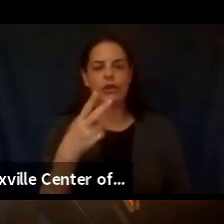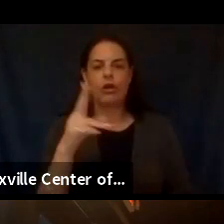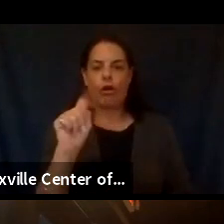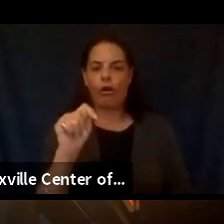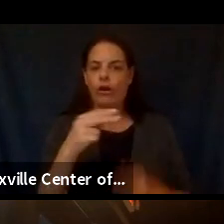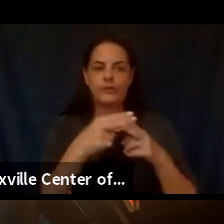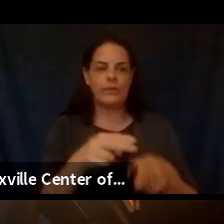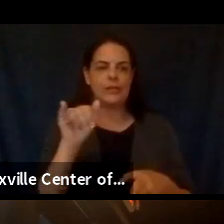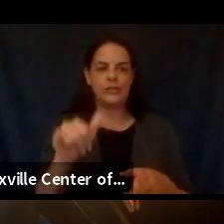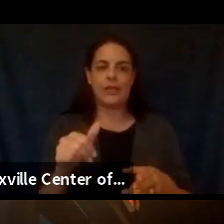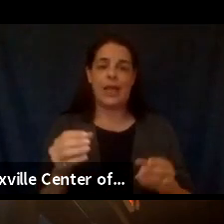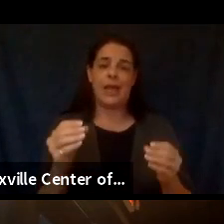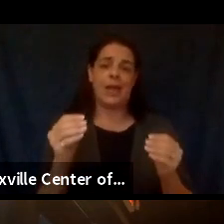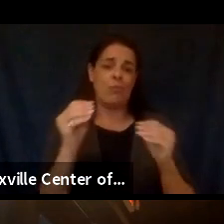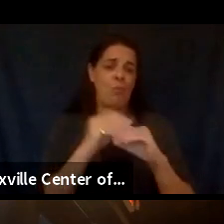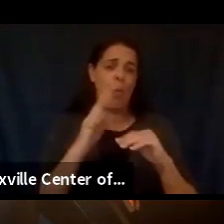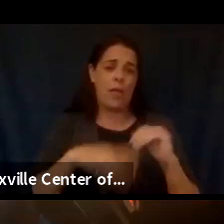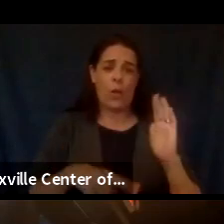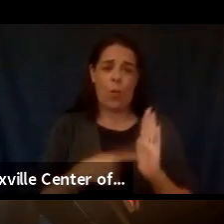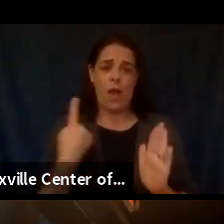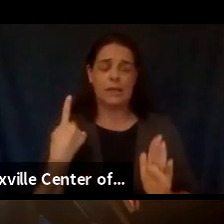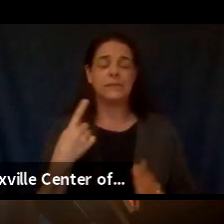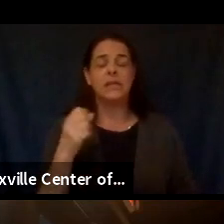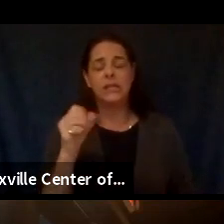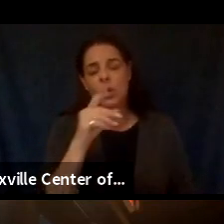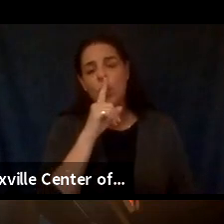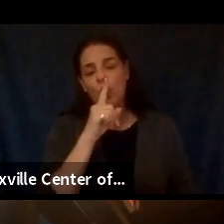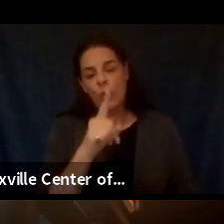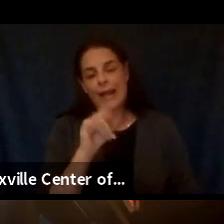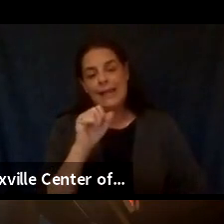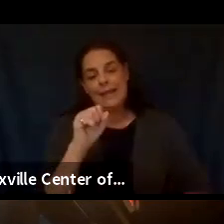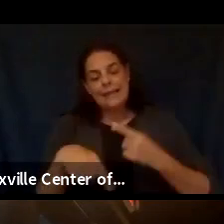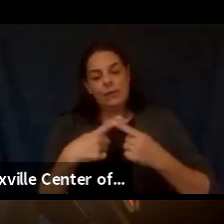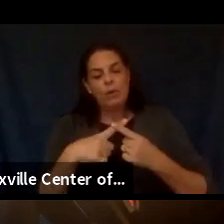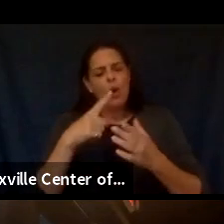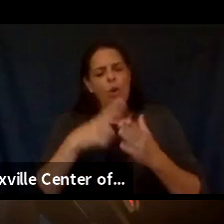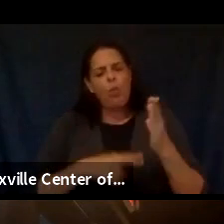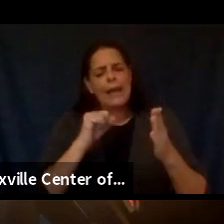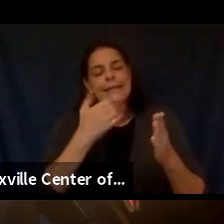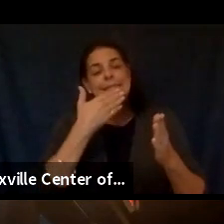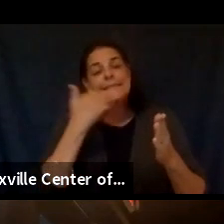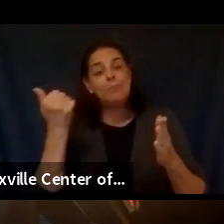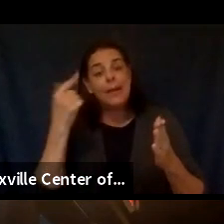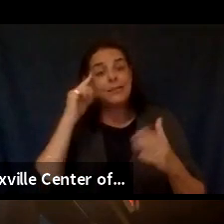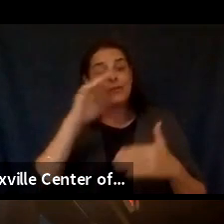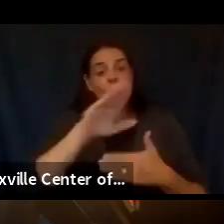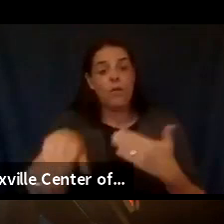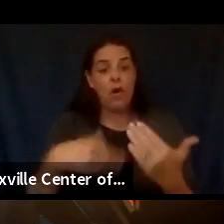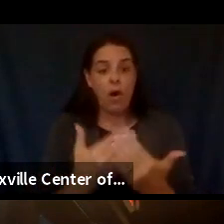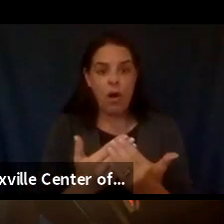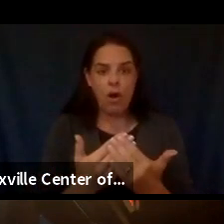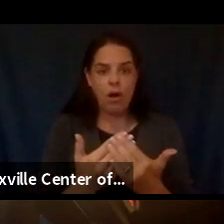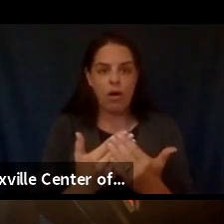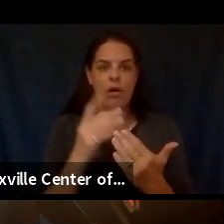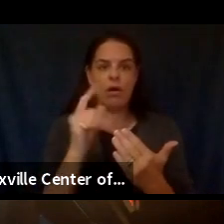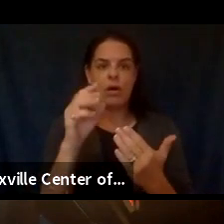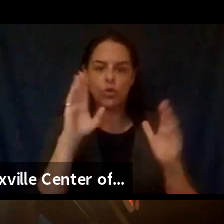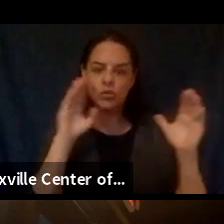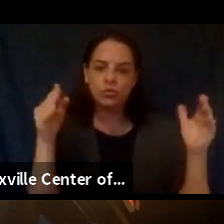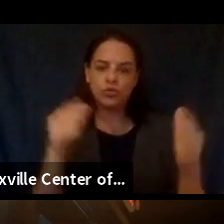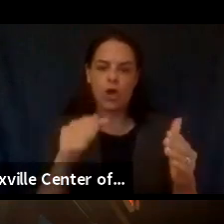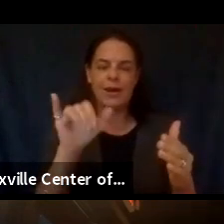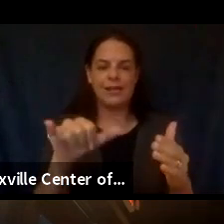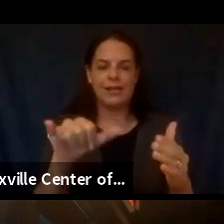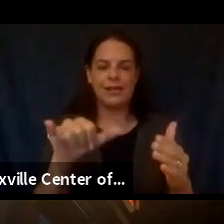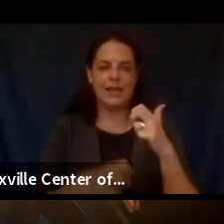one occasion. And so it really is about what is the best way across the board to target the issue.